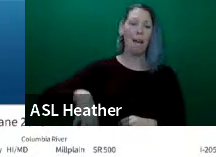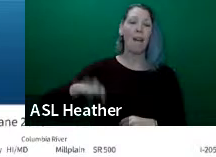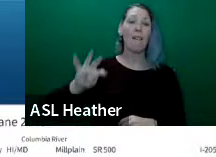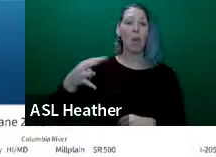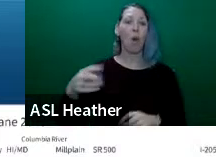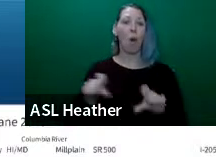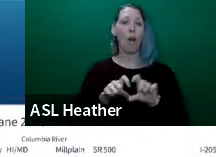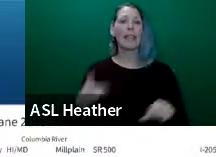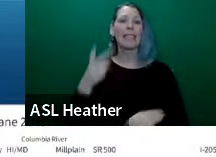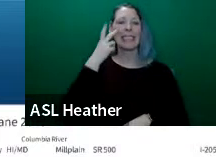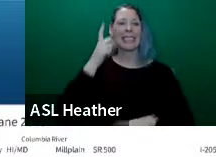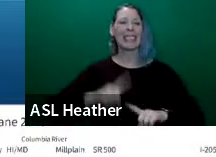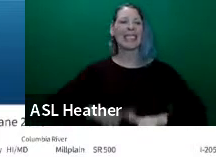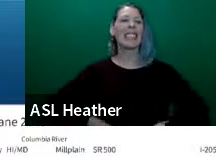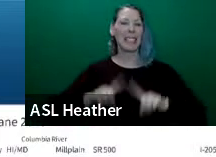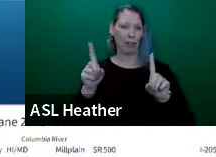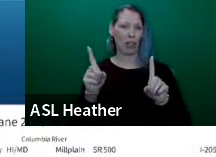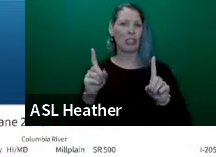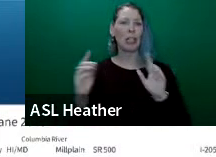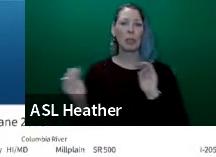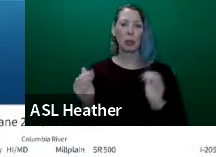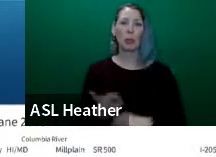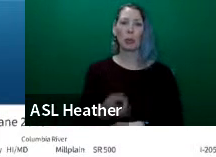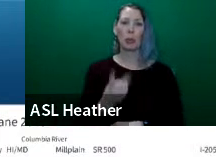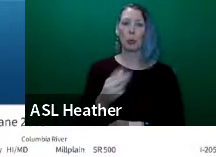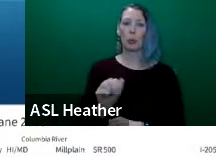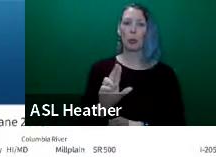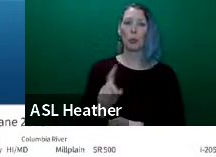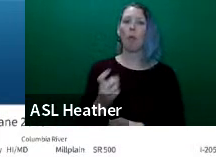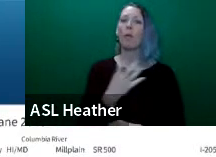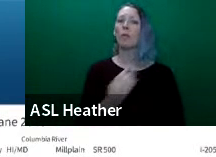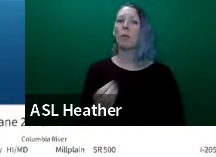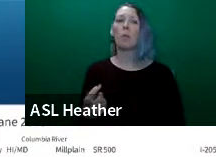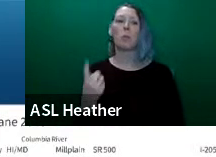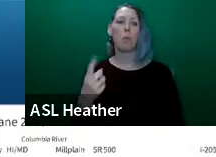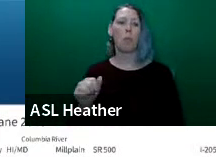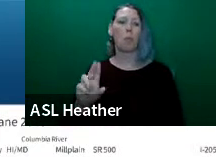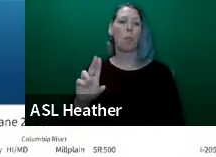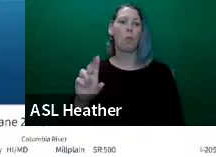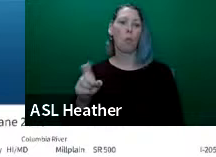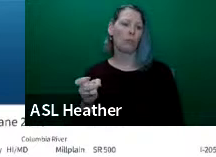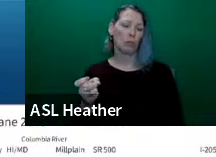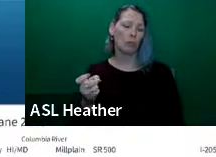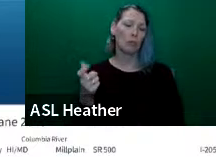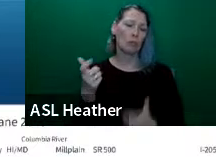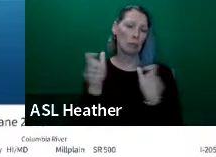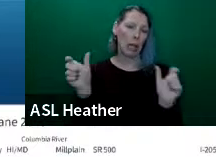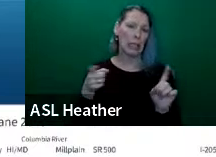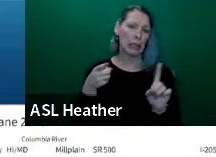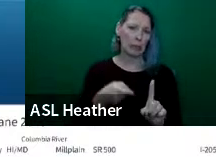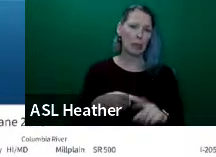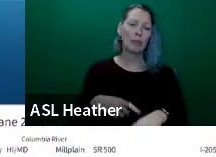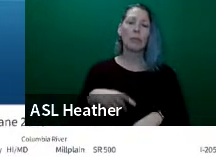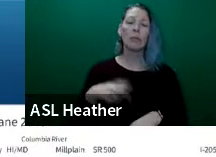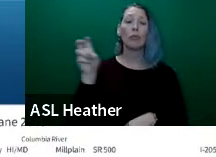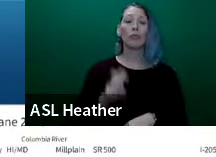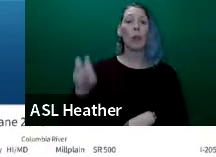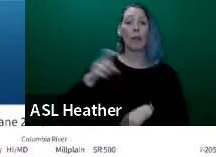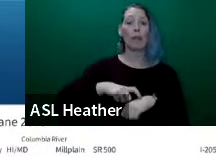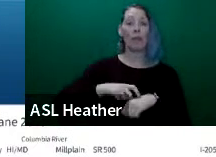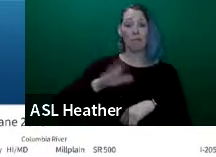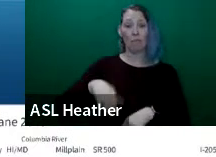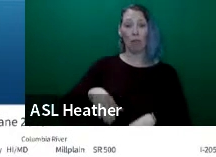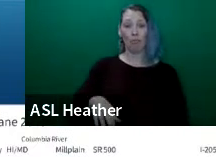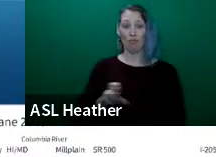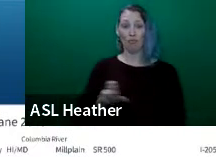the differential and differentiator between the two aux and the one aux kind of main pieces. Travel time down the bottom right